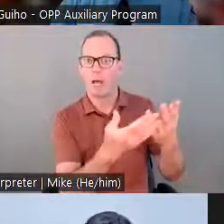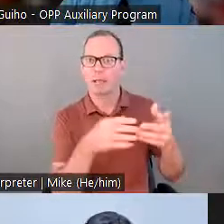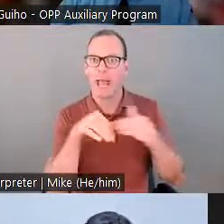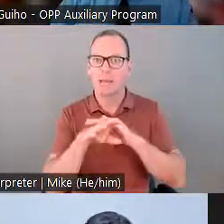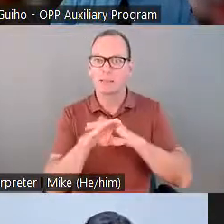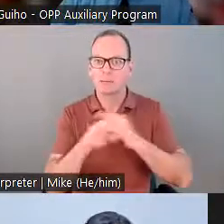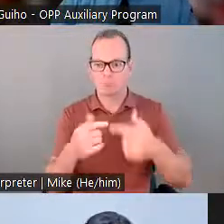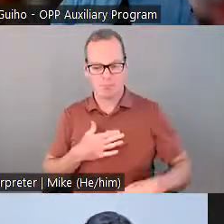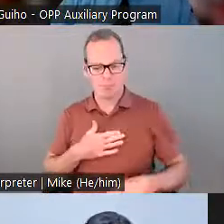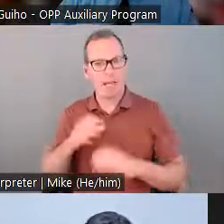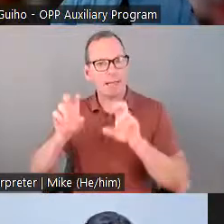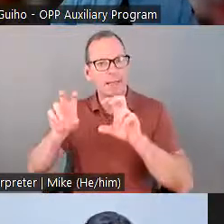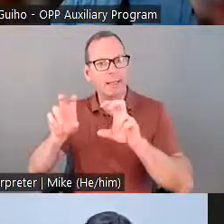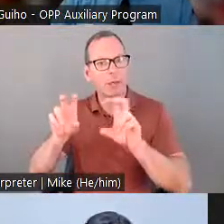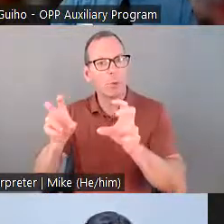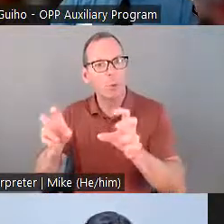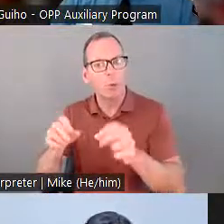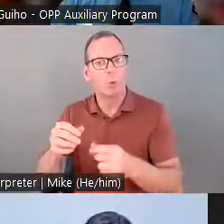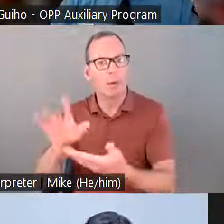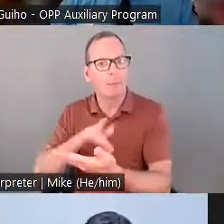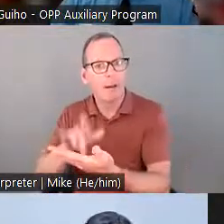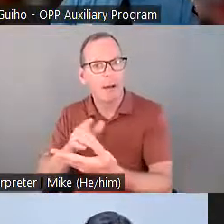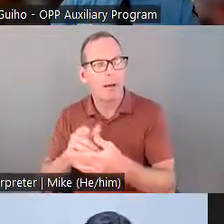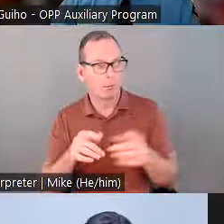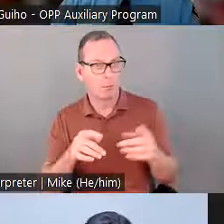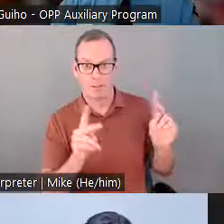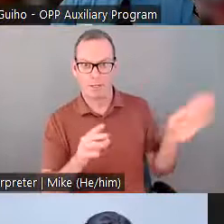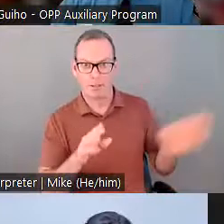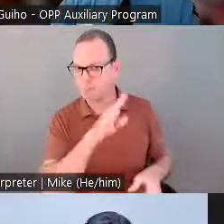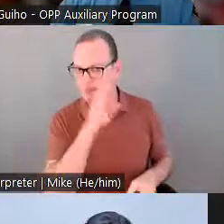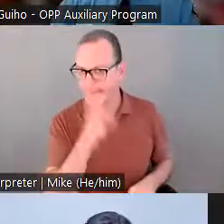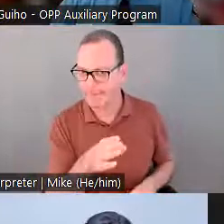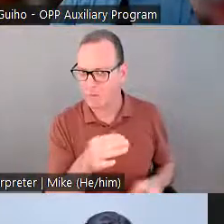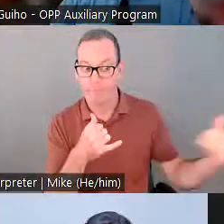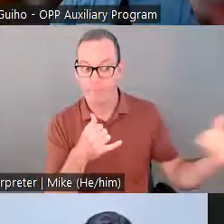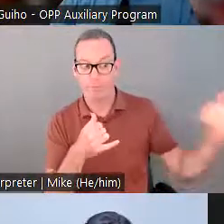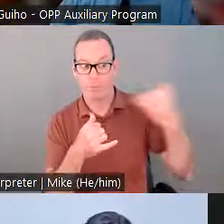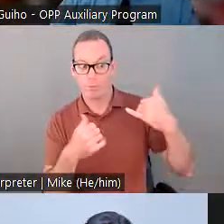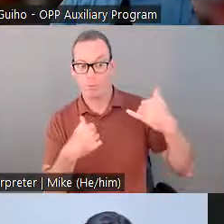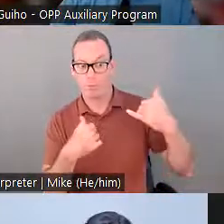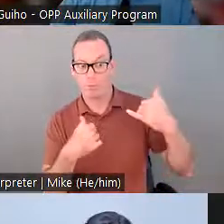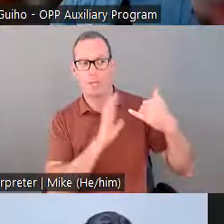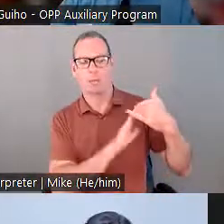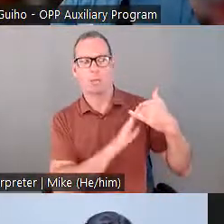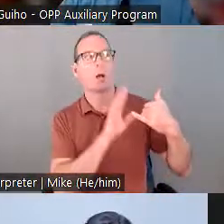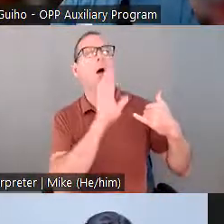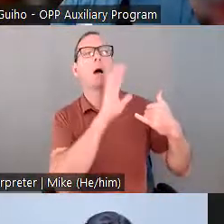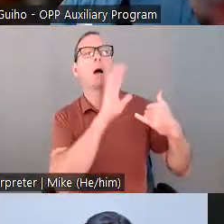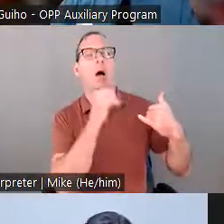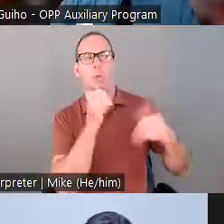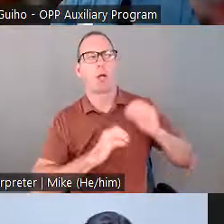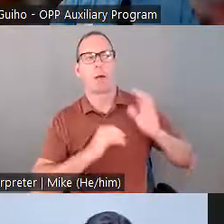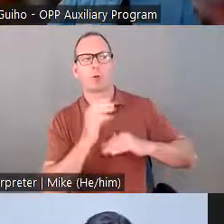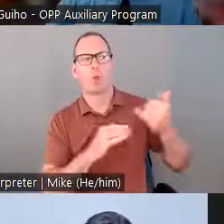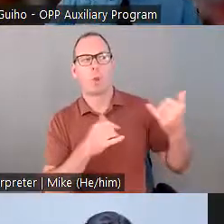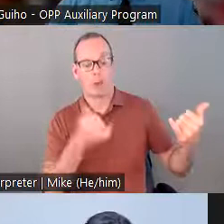over the phone if you didn't initiate that call. If you have concerns and you're unsure, you hang up. That's